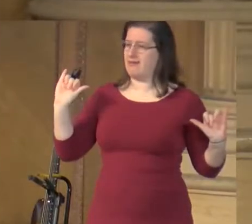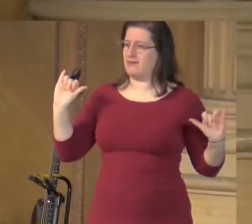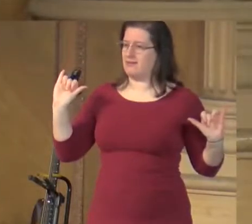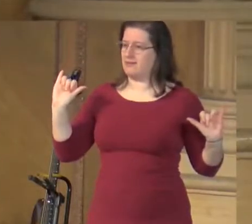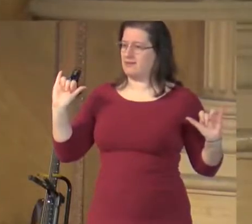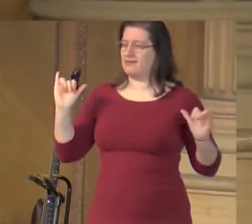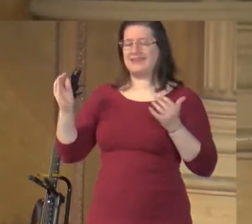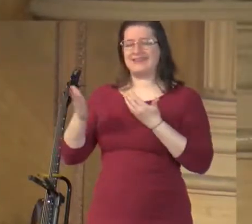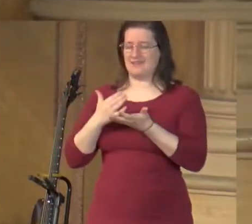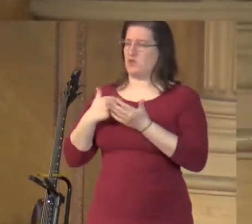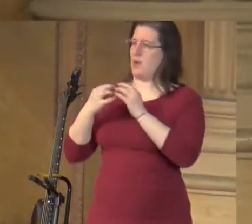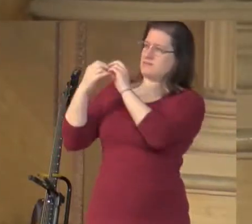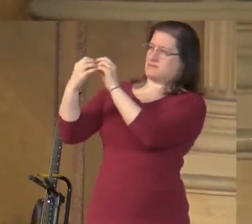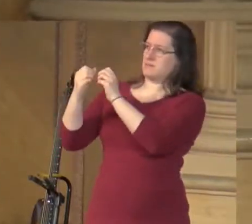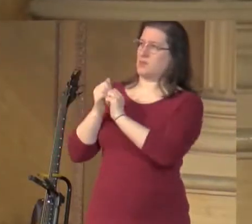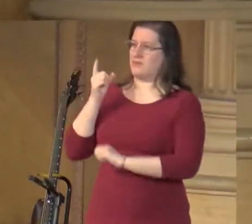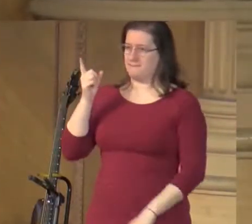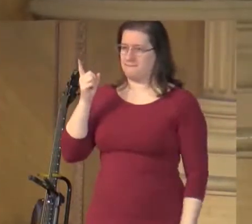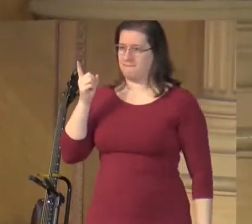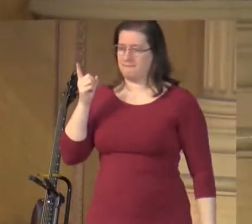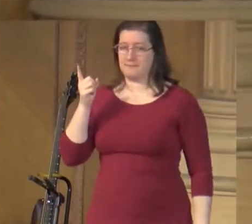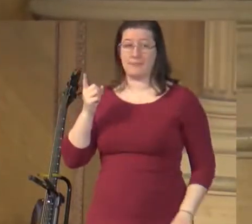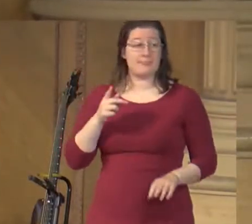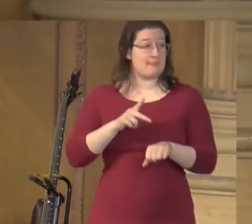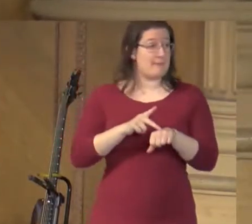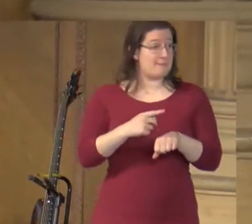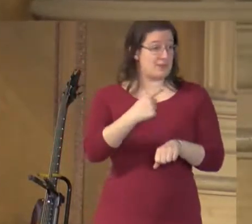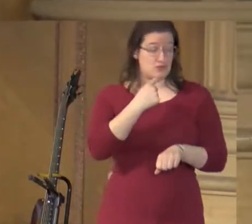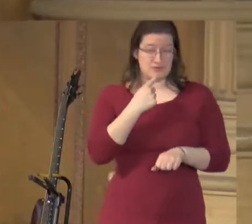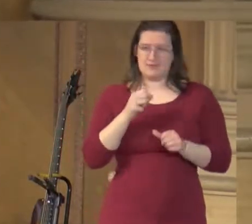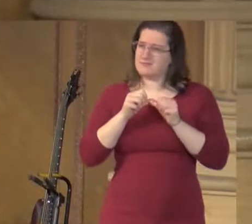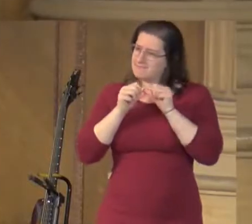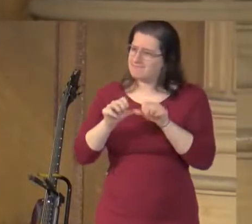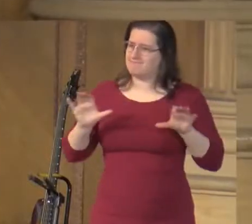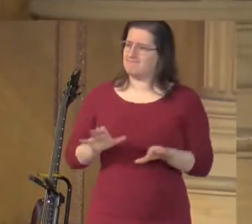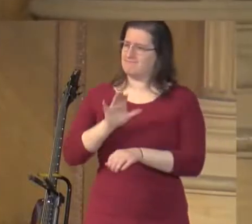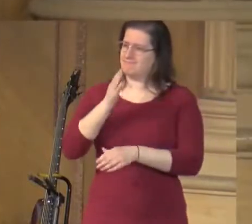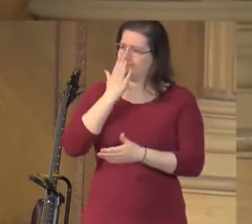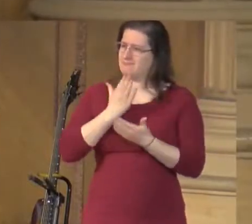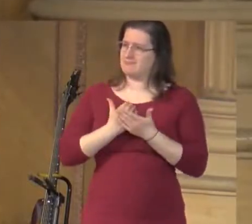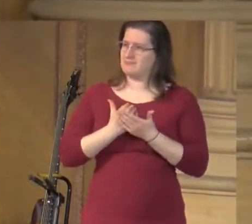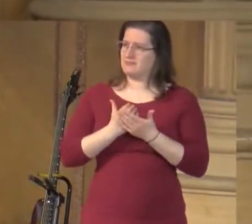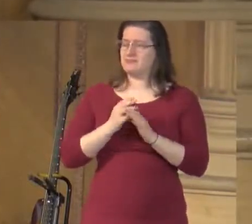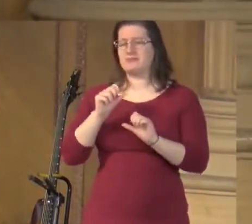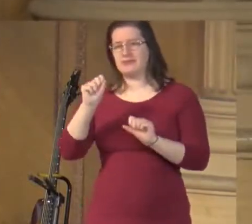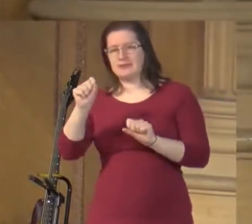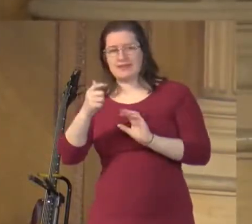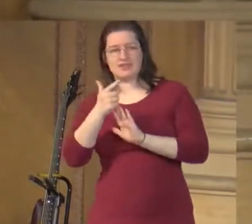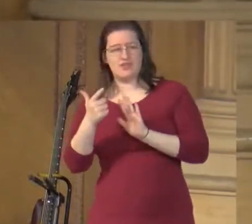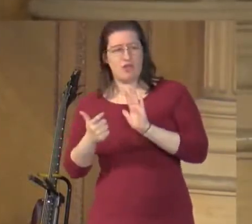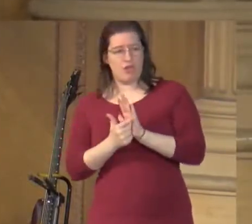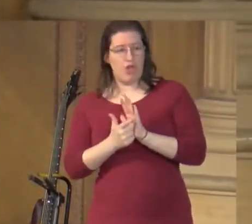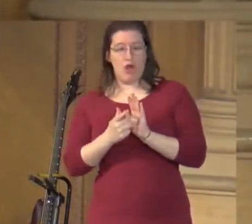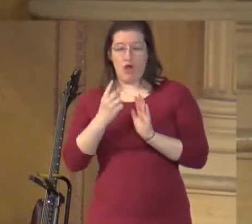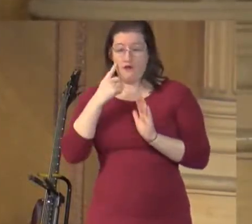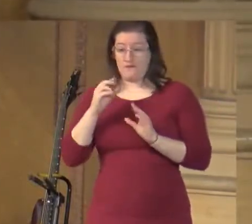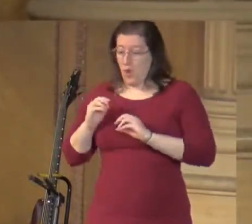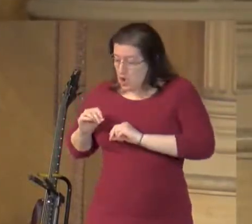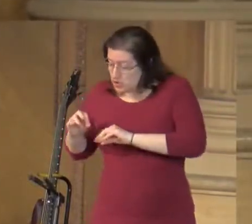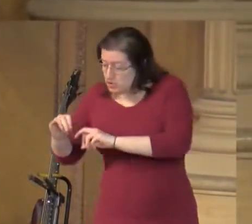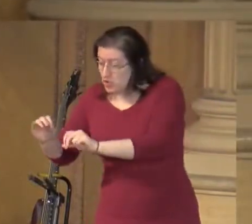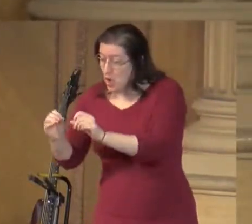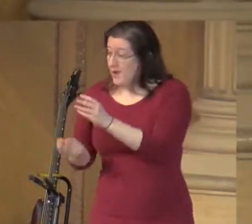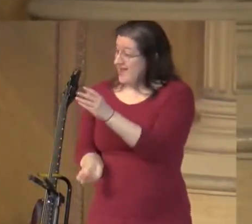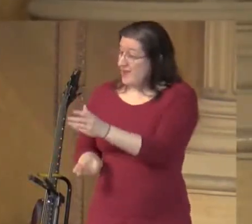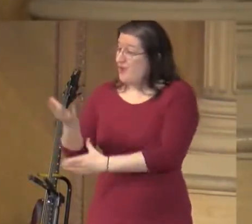and Peter says to us keep doing good don't let the fact that the laws of sowing and reaping don't seem to be working really well right now don't let